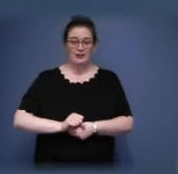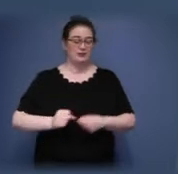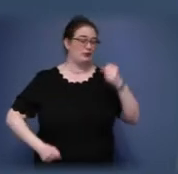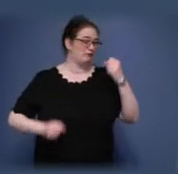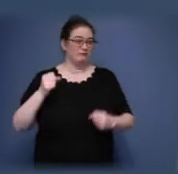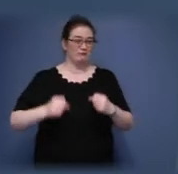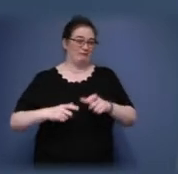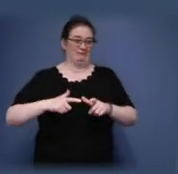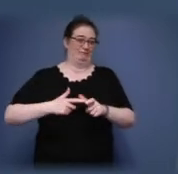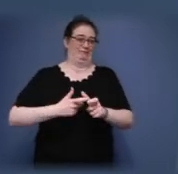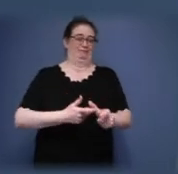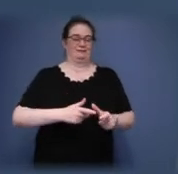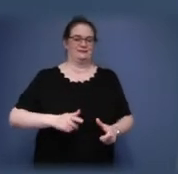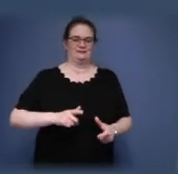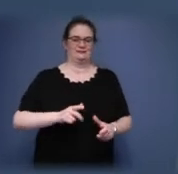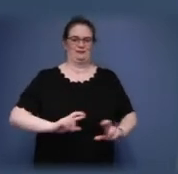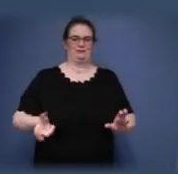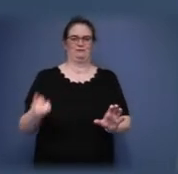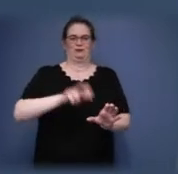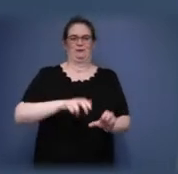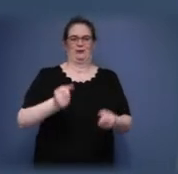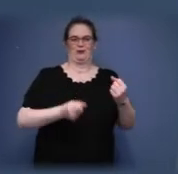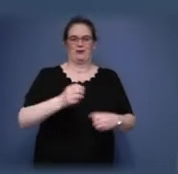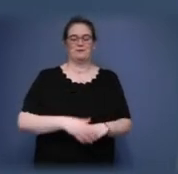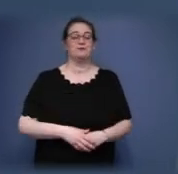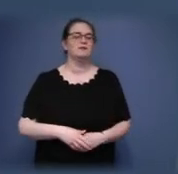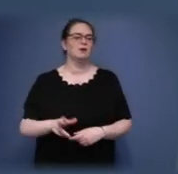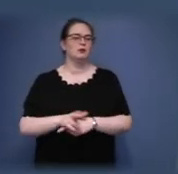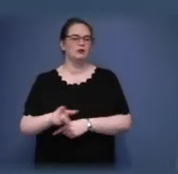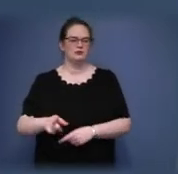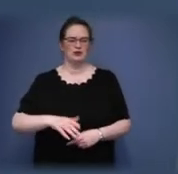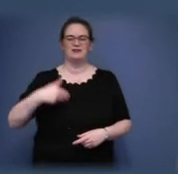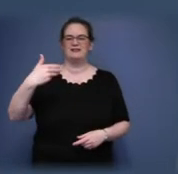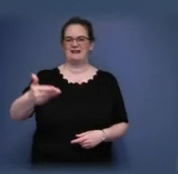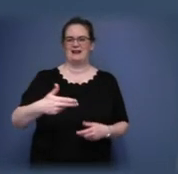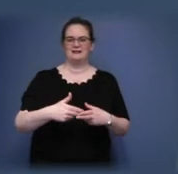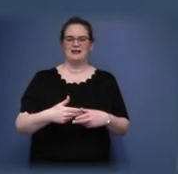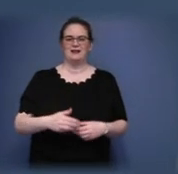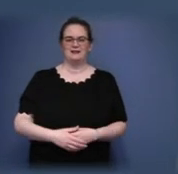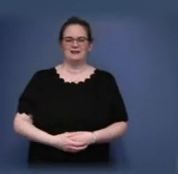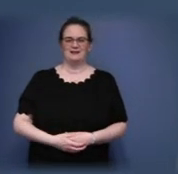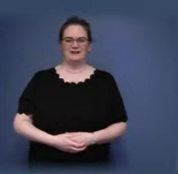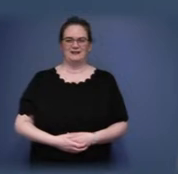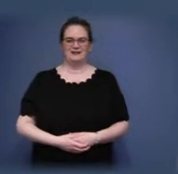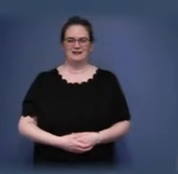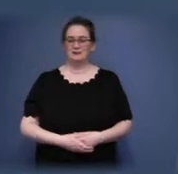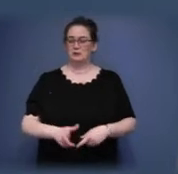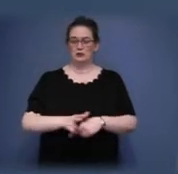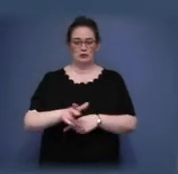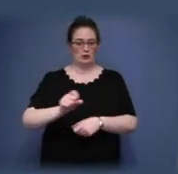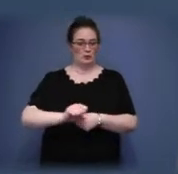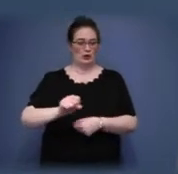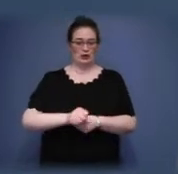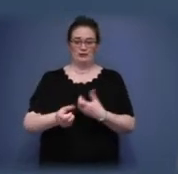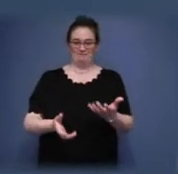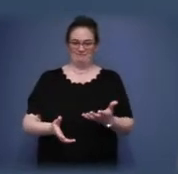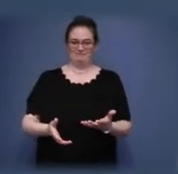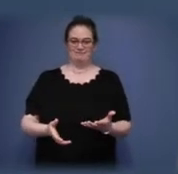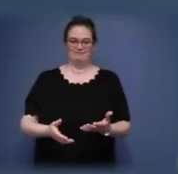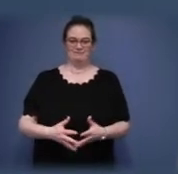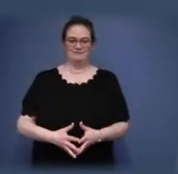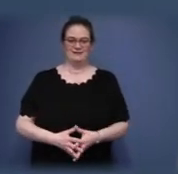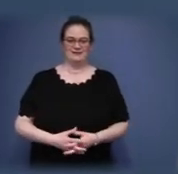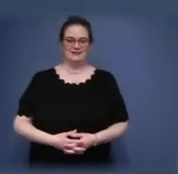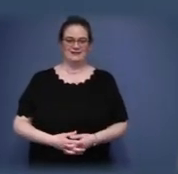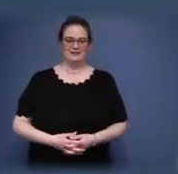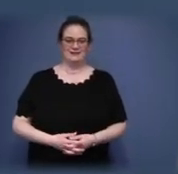car. We would use her, if you can go to the next slide, there's just different pictures of Gert at work. There she is, that's not Gert,